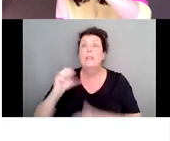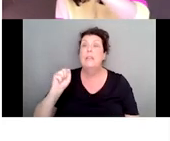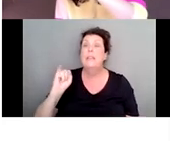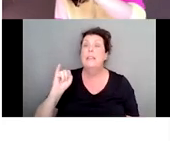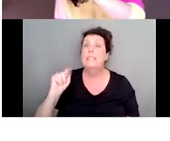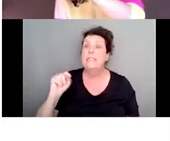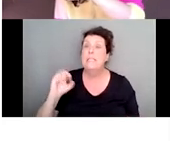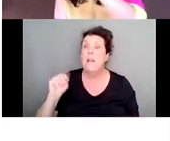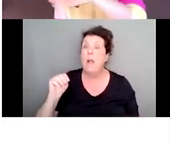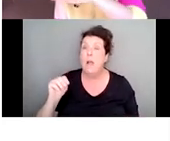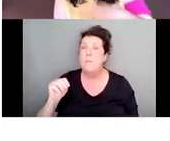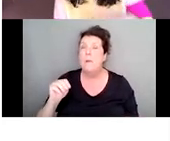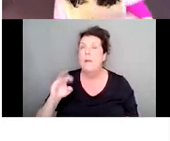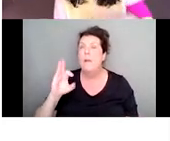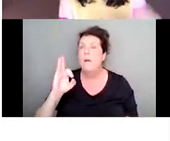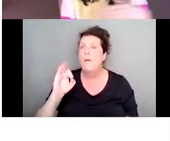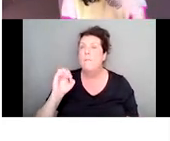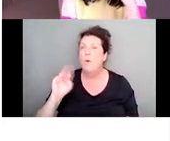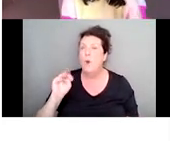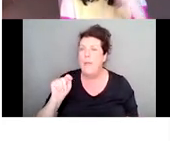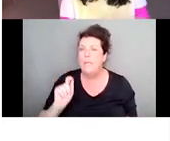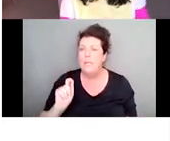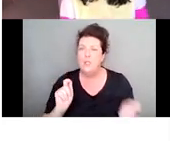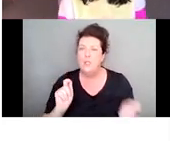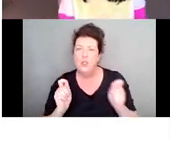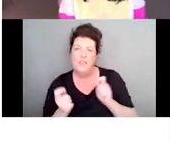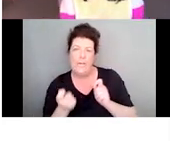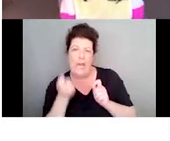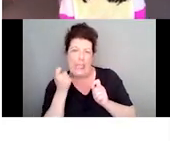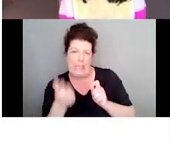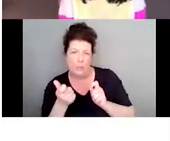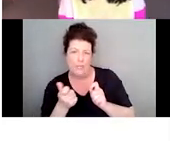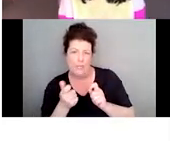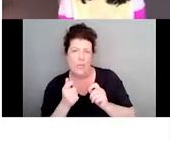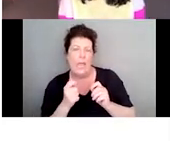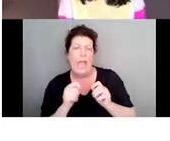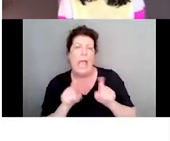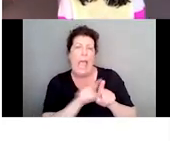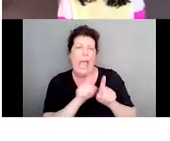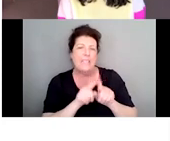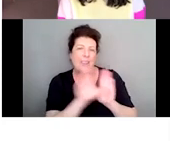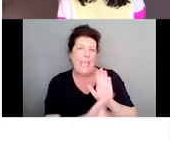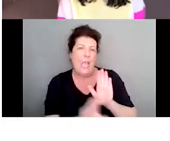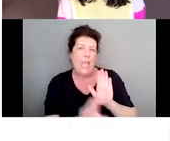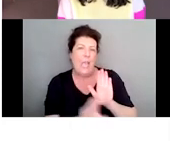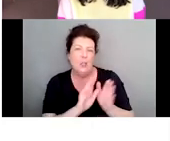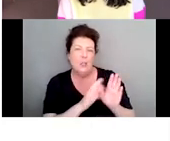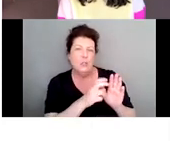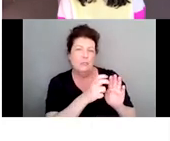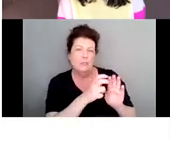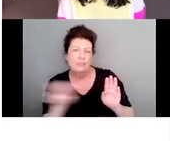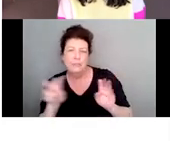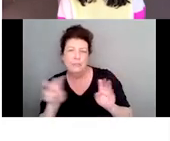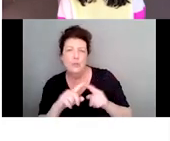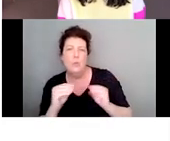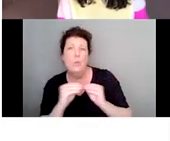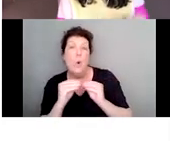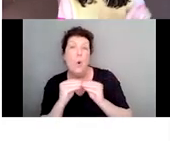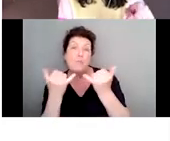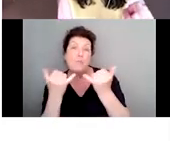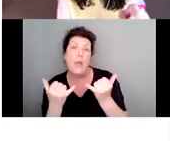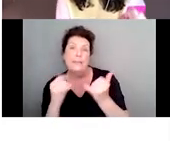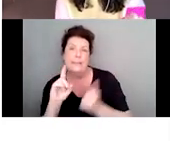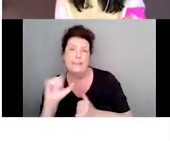as, um, as they became more present day. I think it's like, right. You guys, it was like double space to